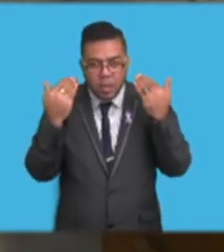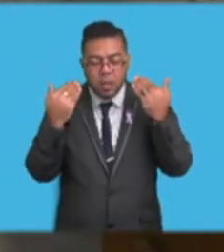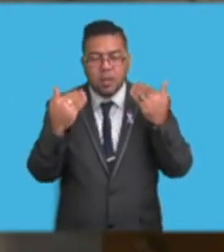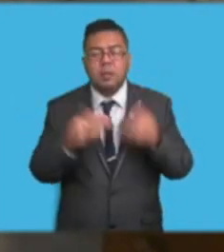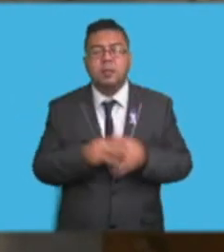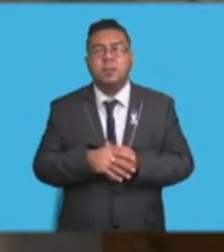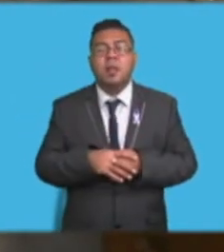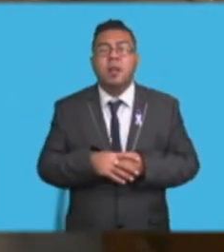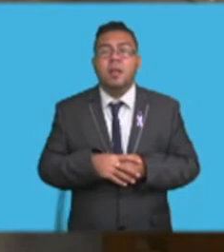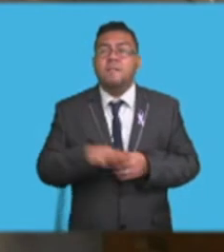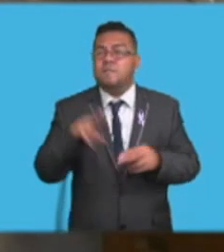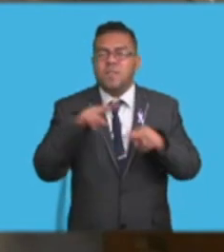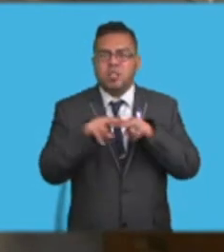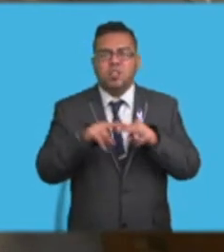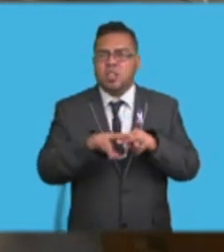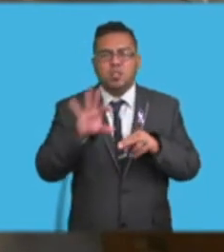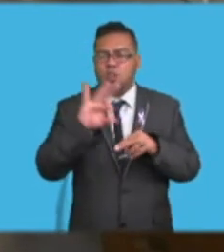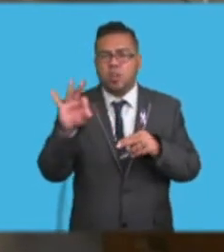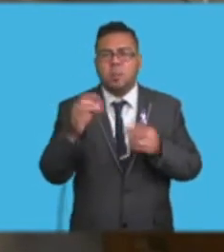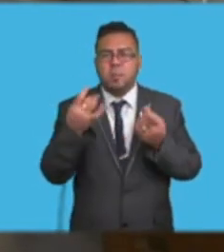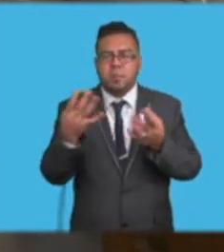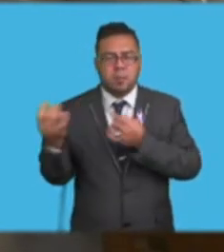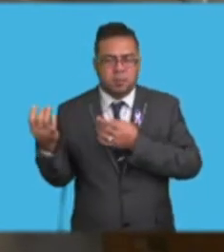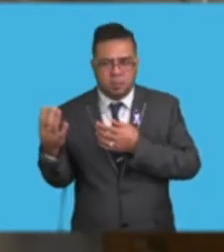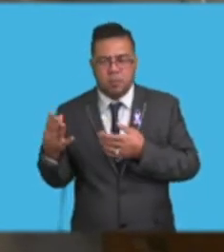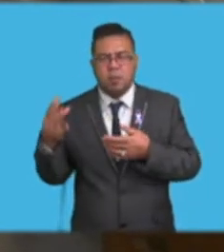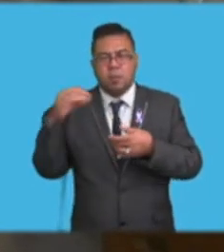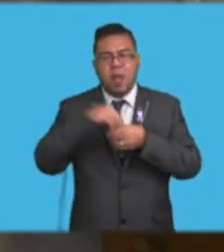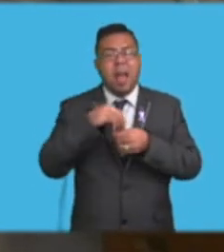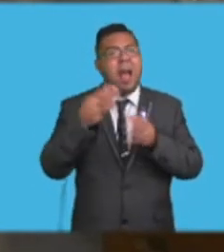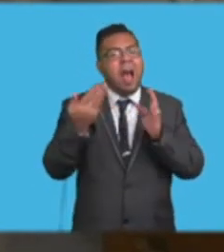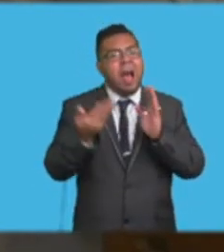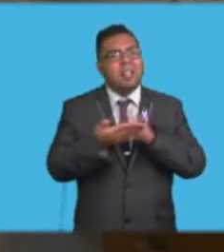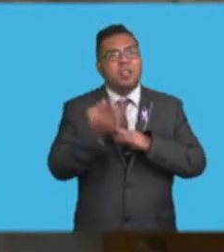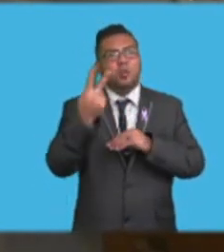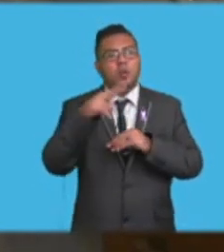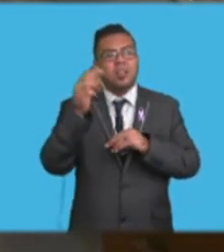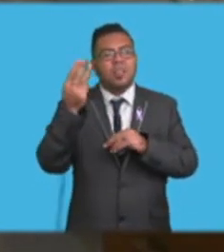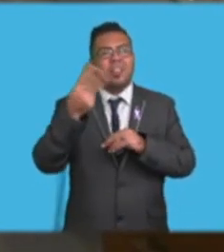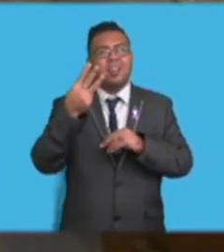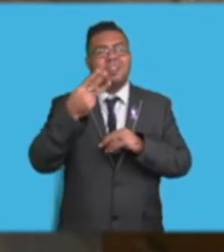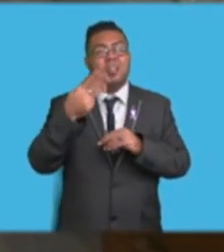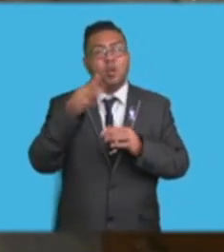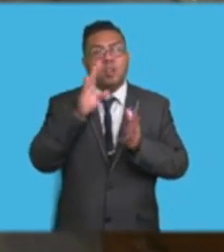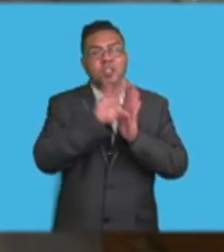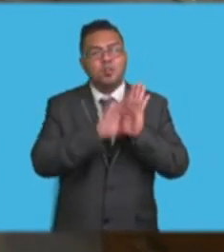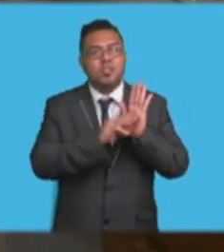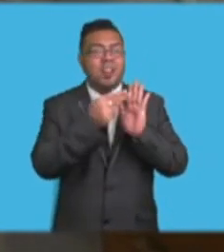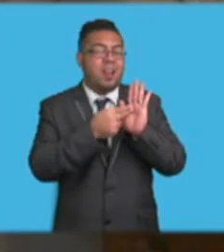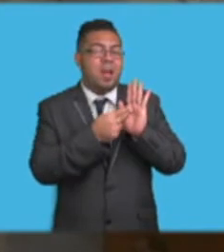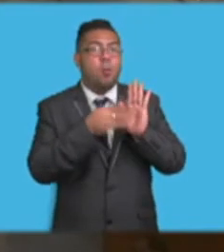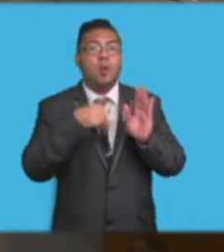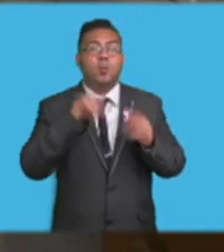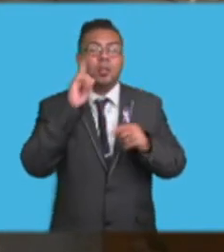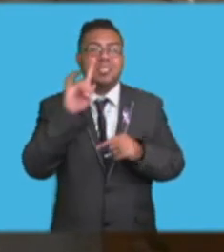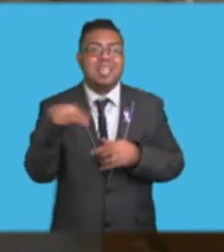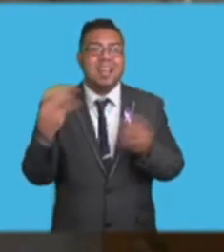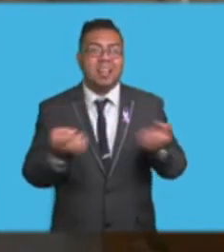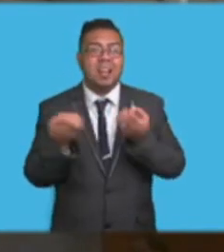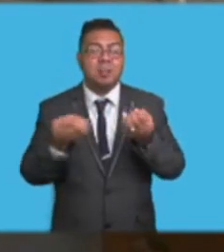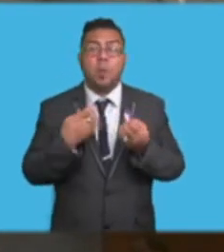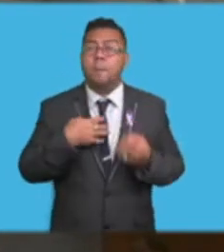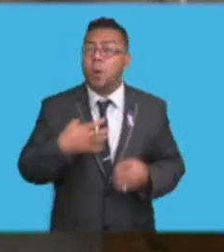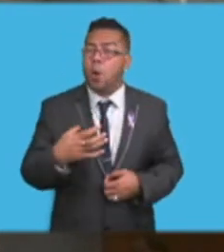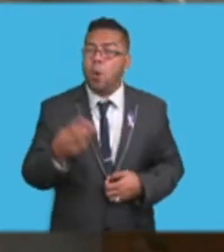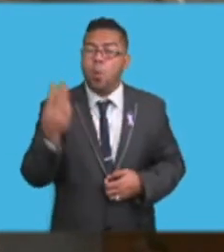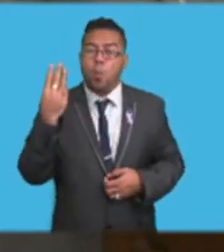now preparing for her second parliamentary elections under the 2013 Constitution. What we need to see and encourage right now is more women